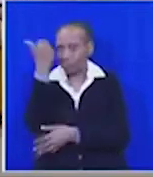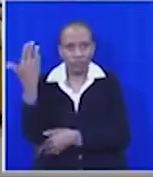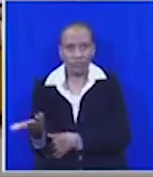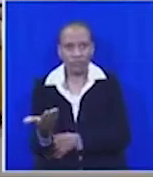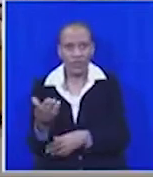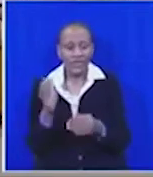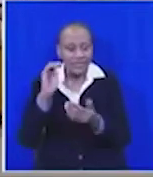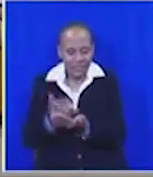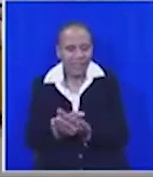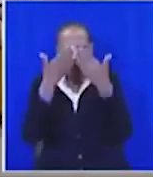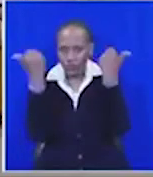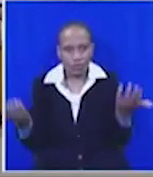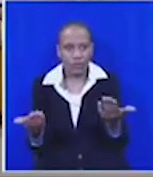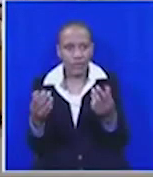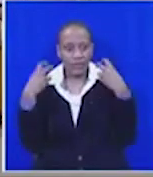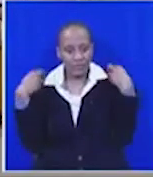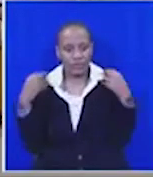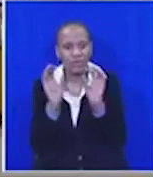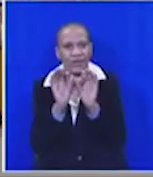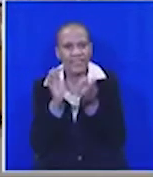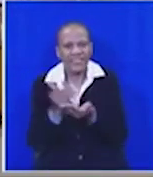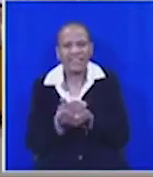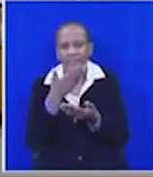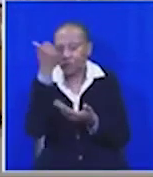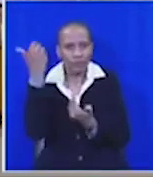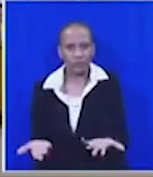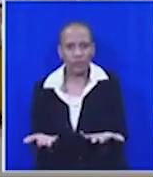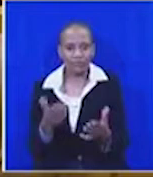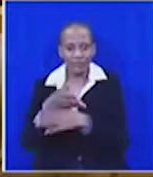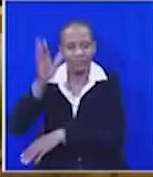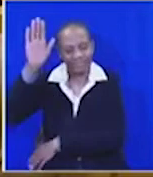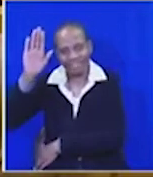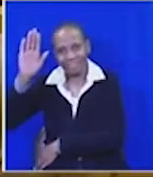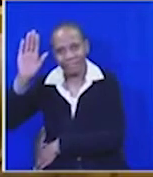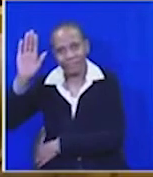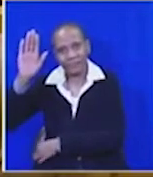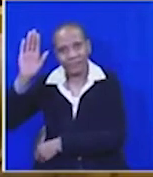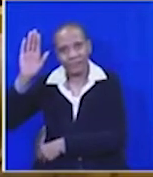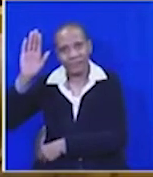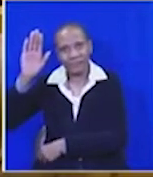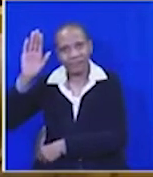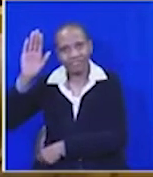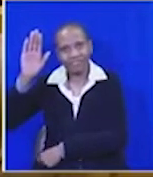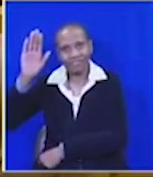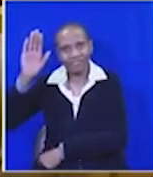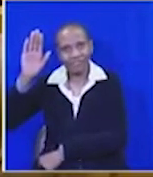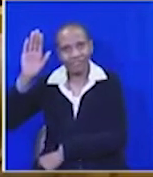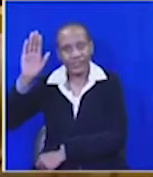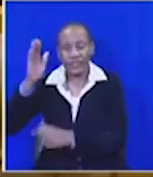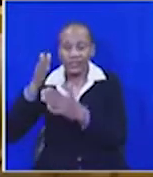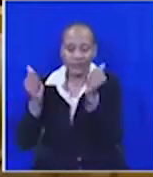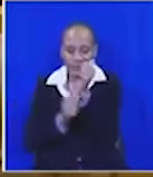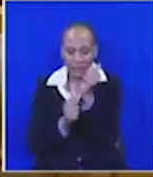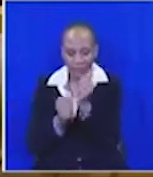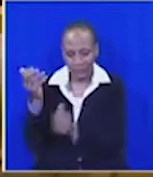what is safe. They don't know what is secure environment, Honorable Minister. Deputy Speaker, what are we going to do? What are we going to do to create that environment